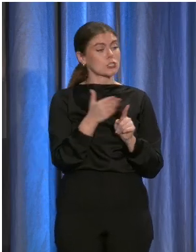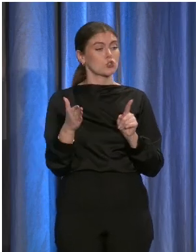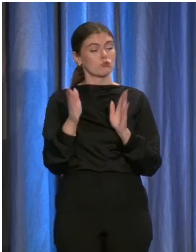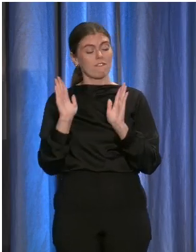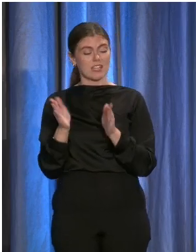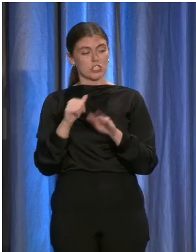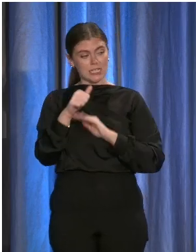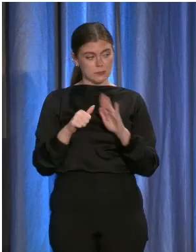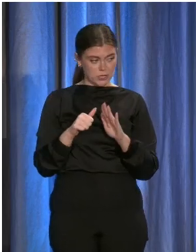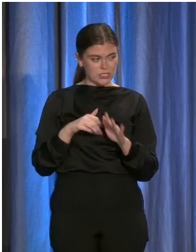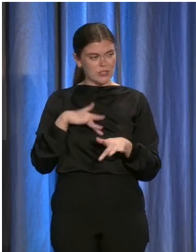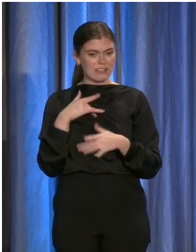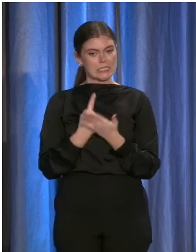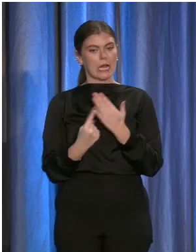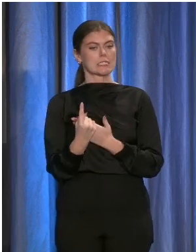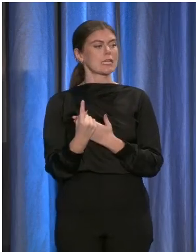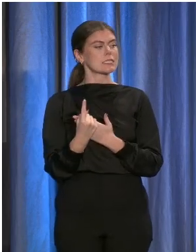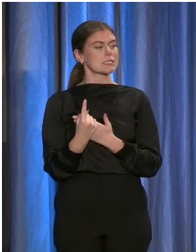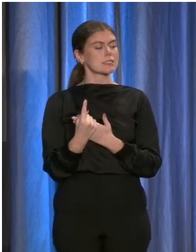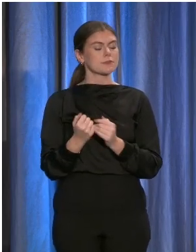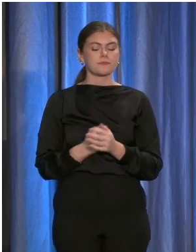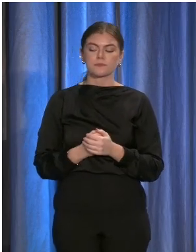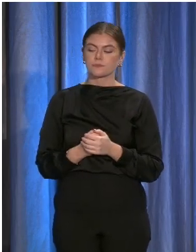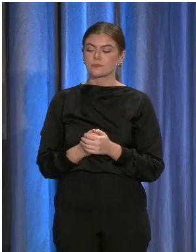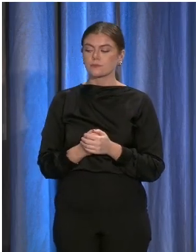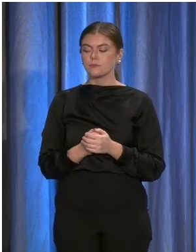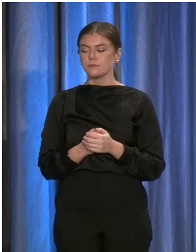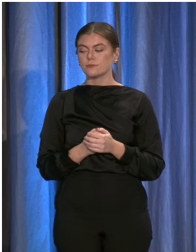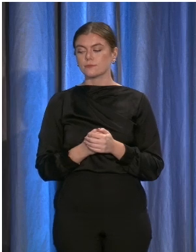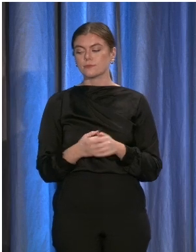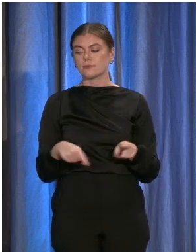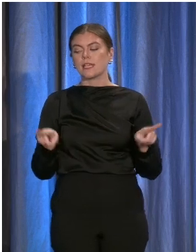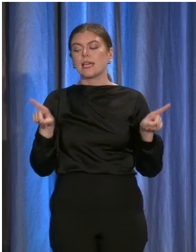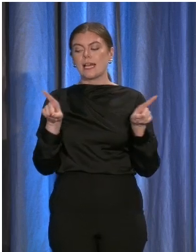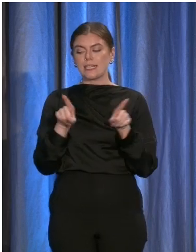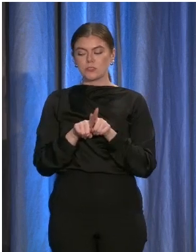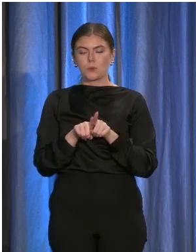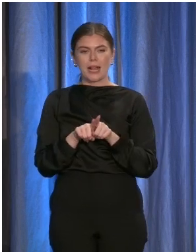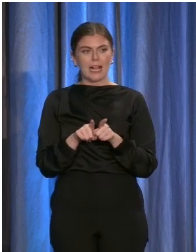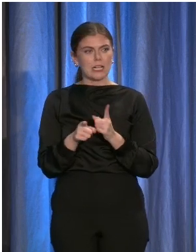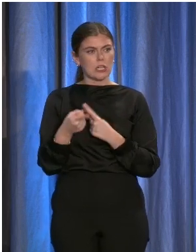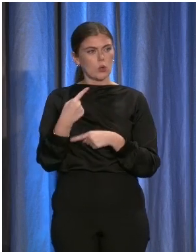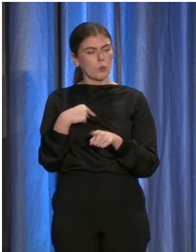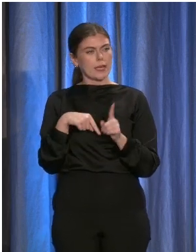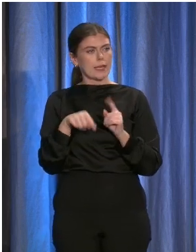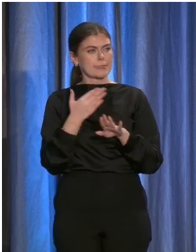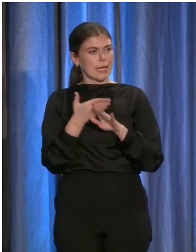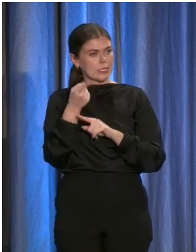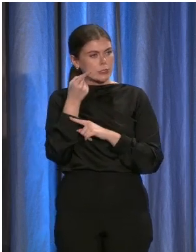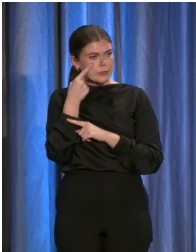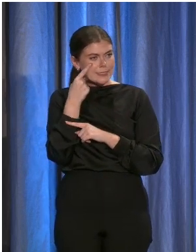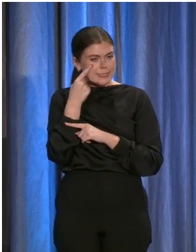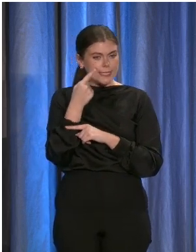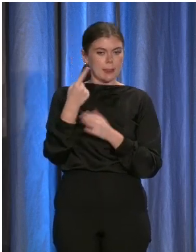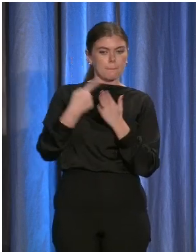quite isolated. And we also see this phenomenon of knowledge of the NCSE when we start looking at the policy and